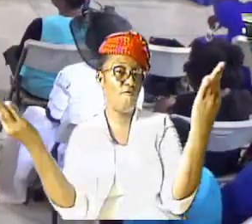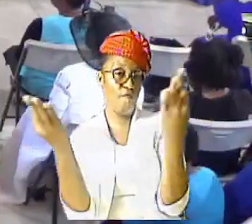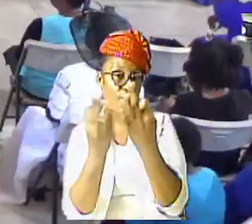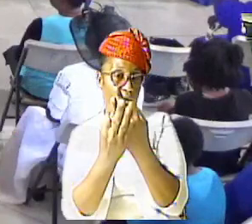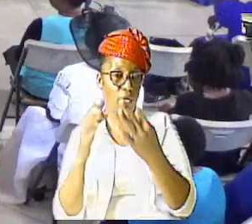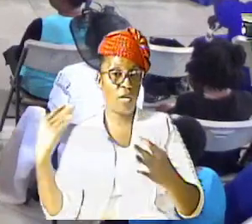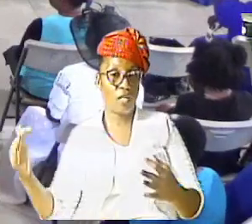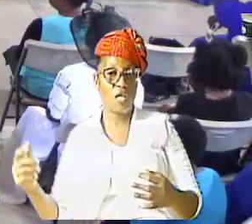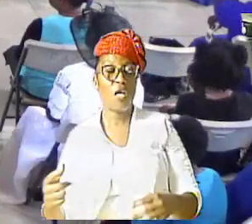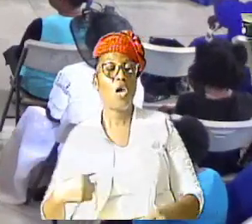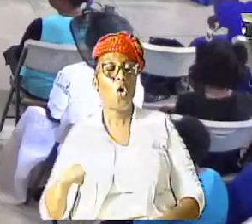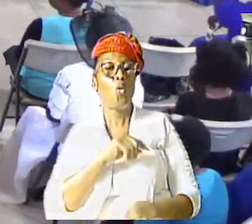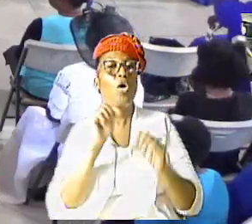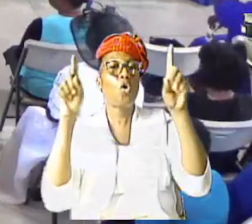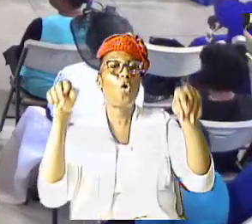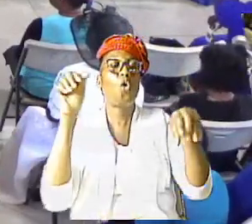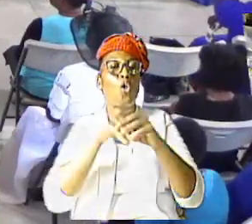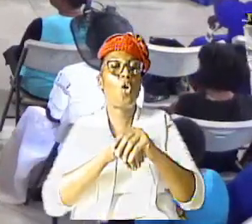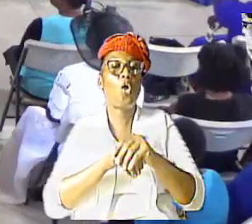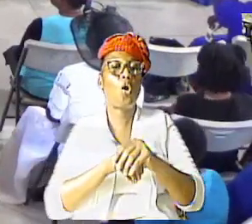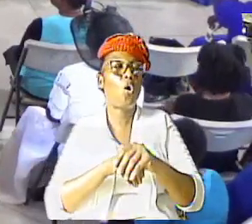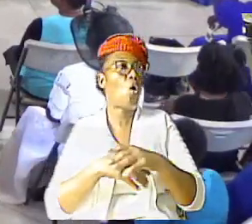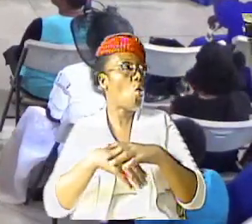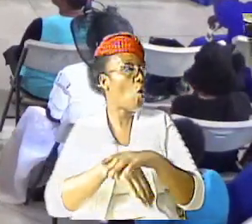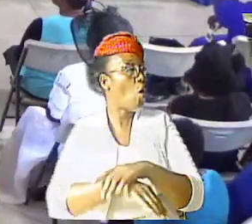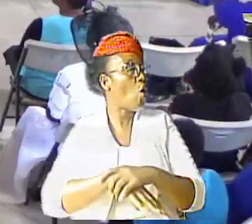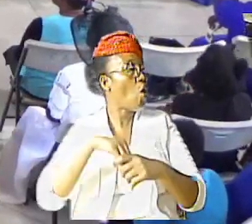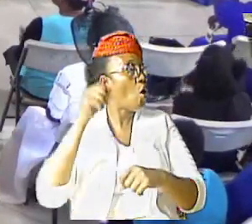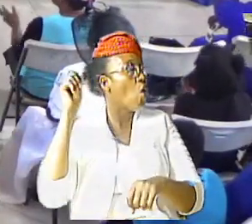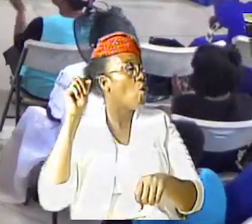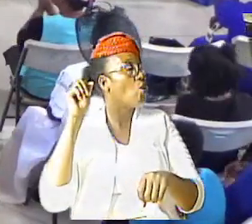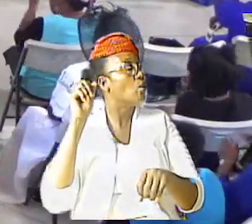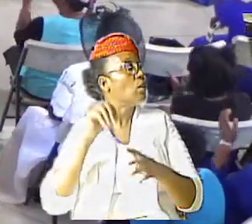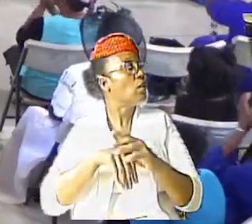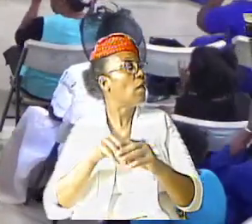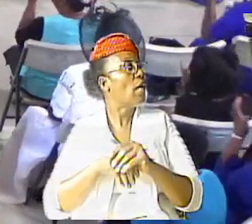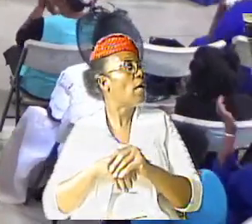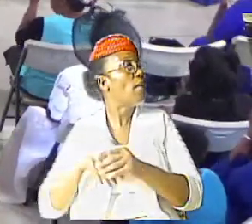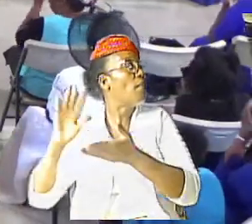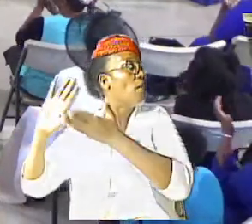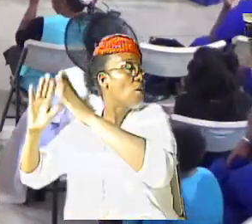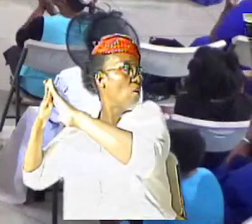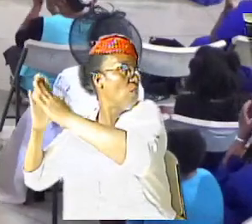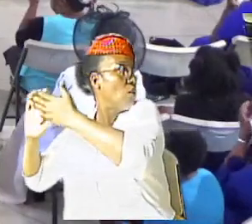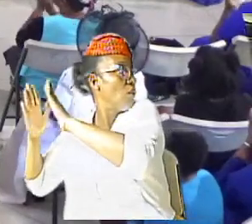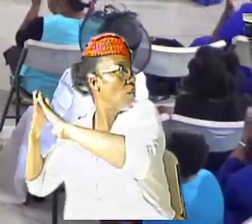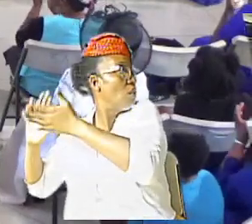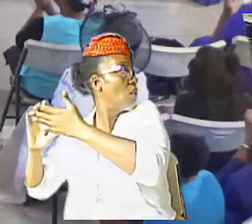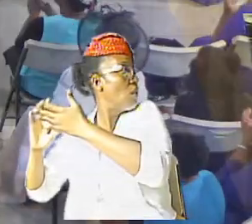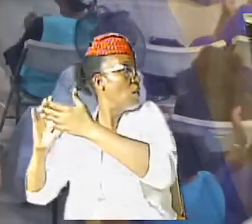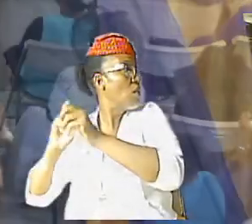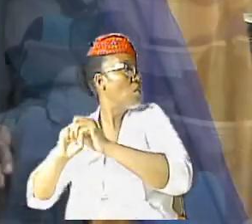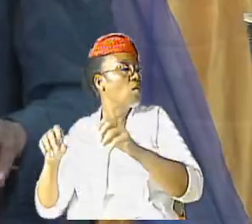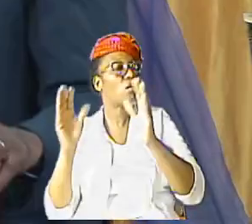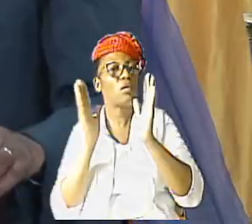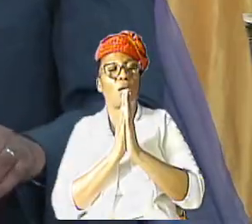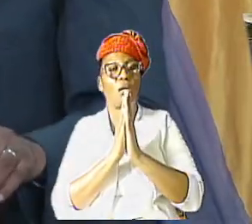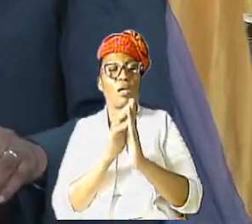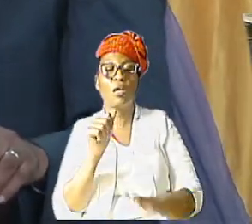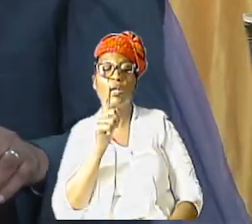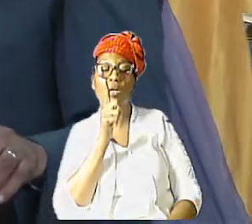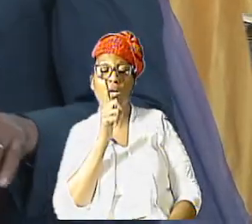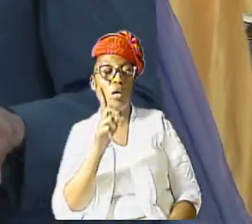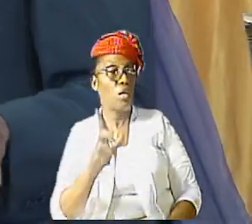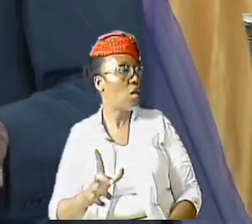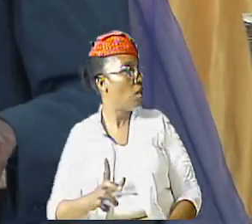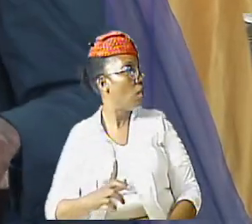and we are going out into the, come on families, come on, we praise the Lord somebody. Amen, amen. So we ask, especially our ladies, I don't